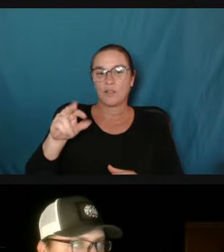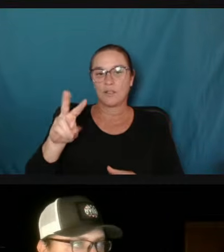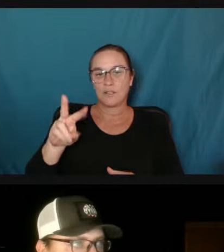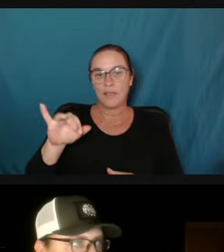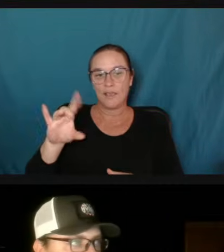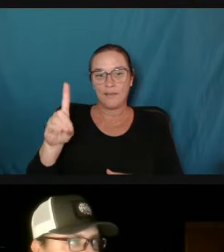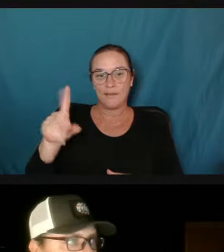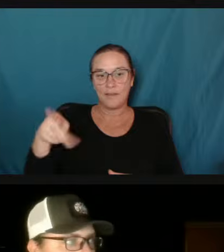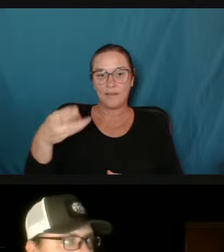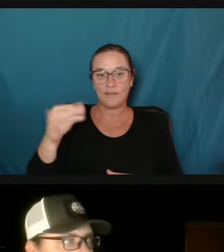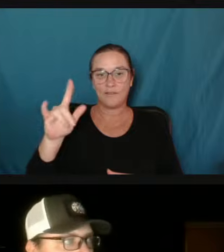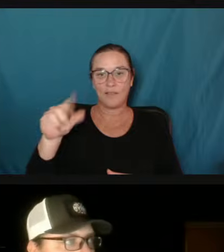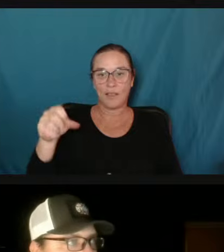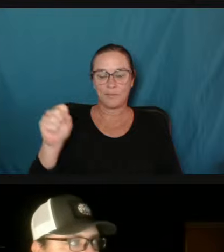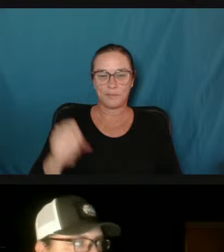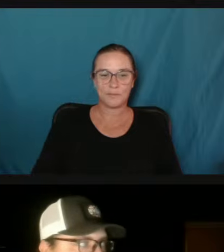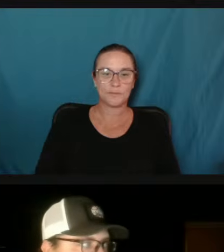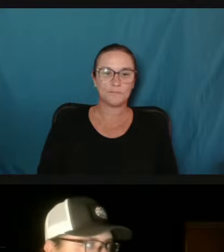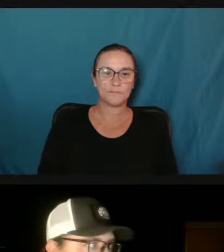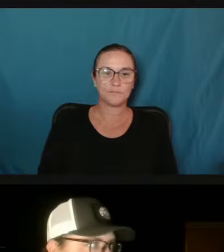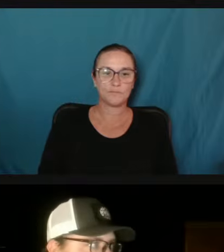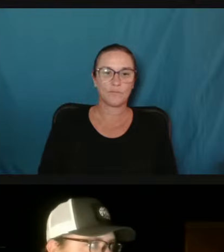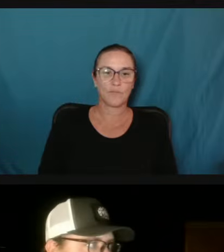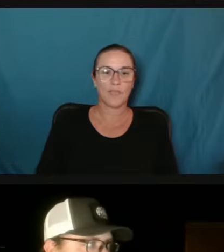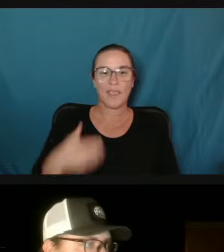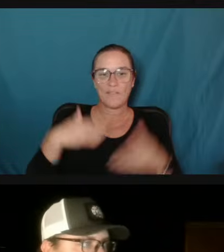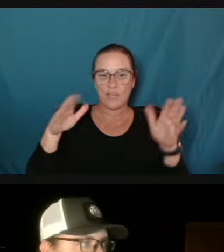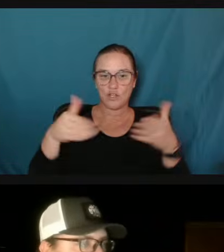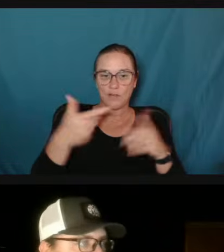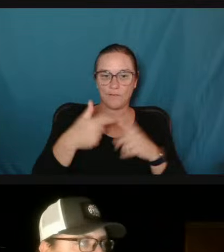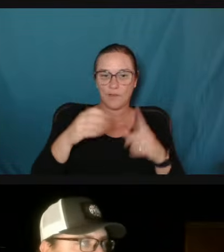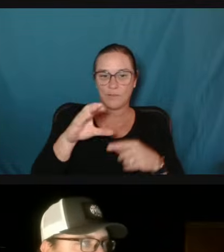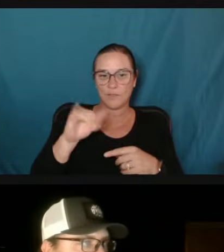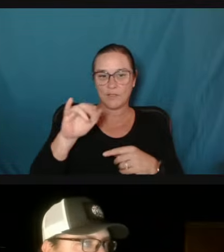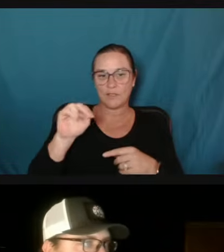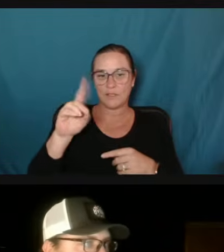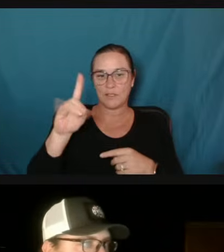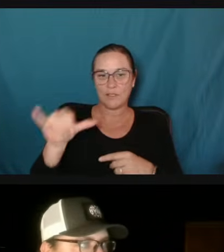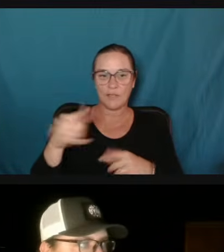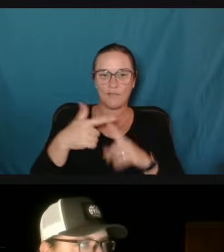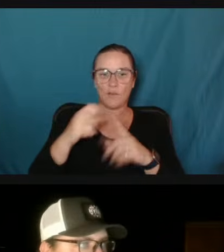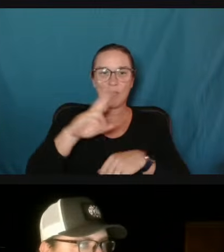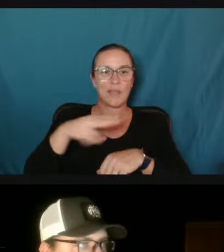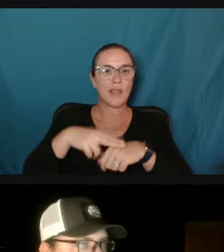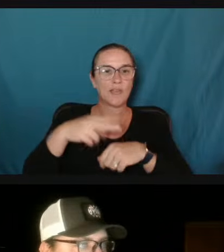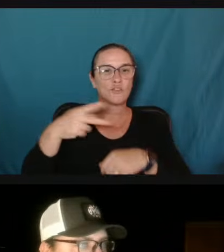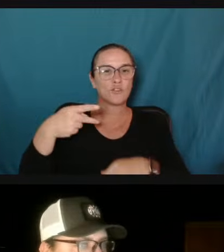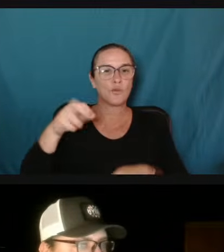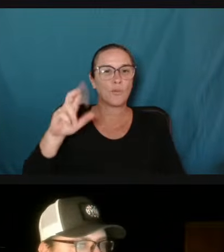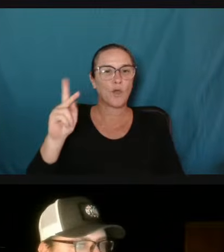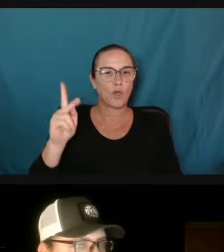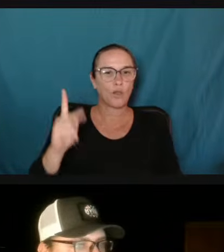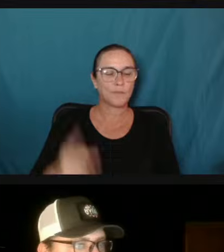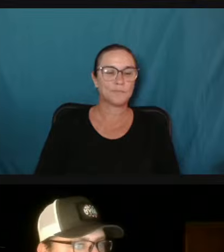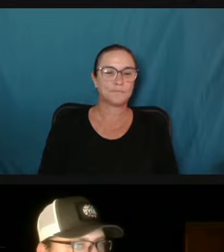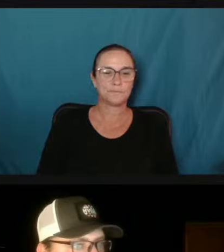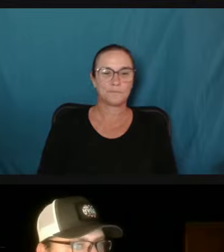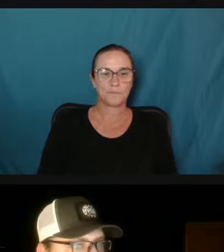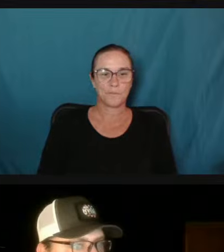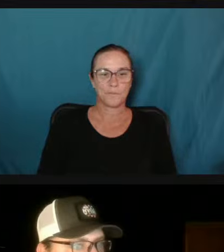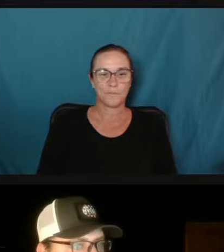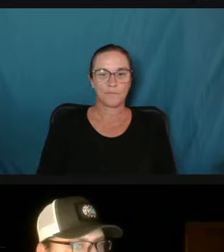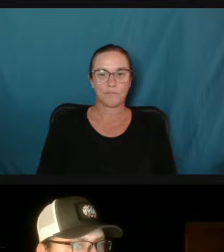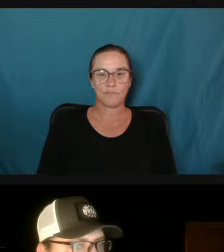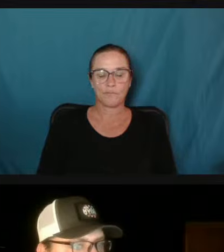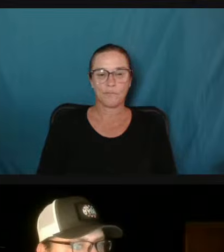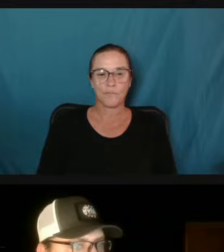following Cindy Preller here. Introduction coming from the National Park. All right, here goes.